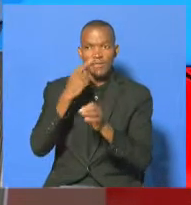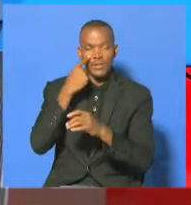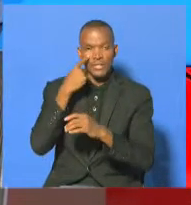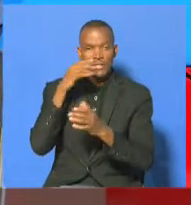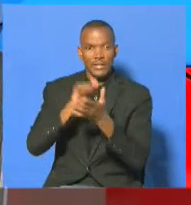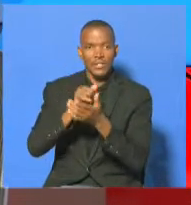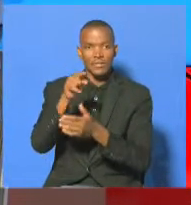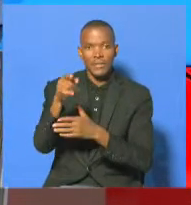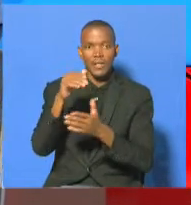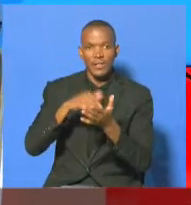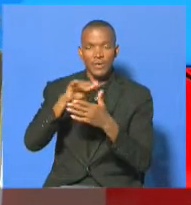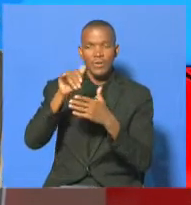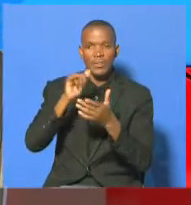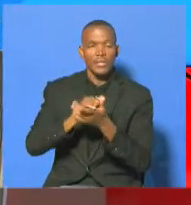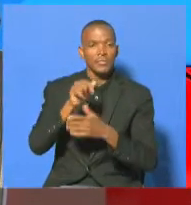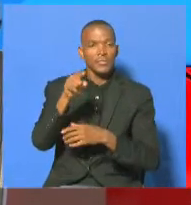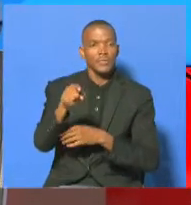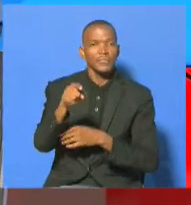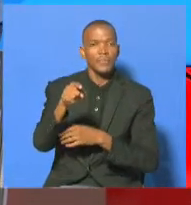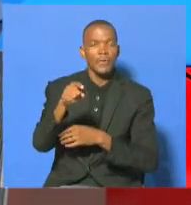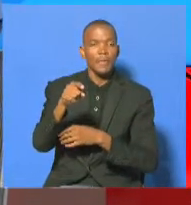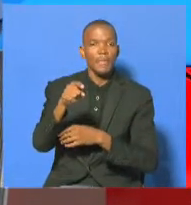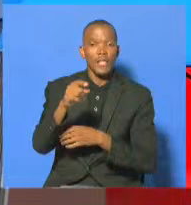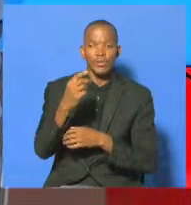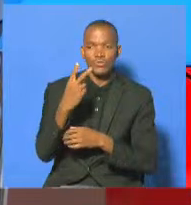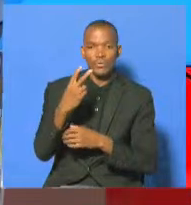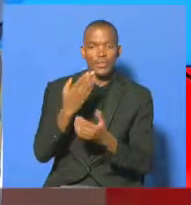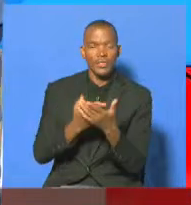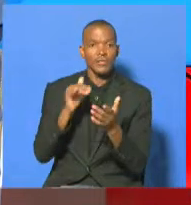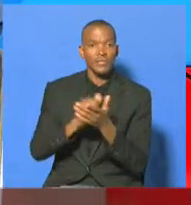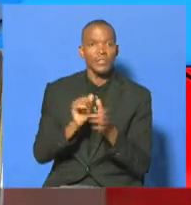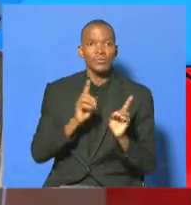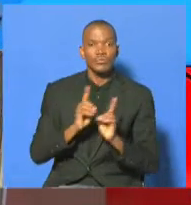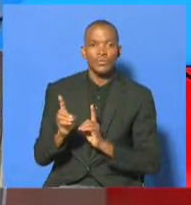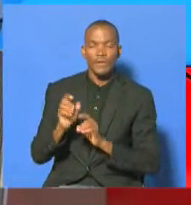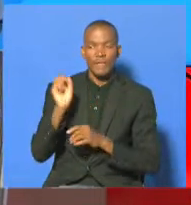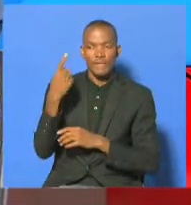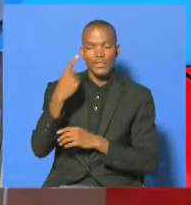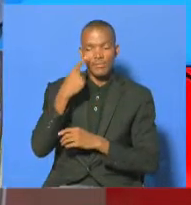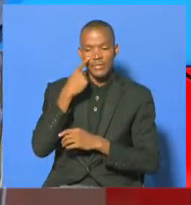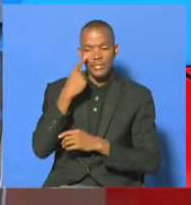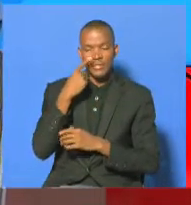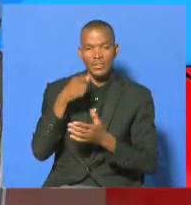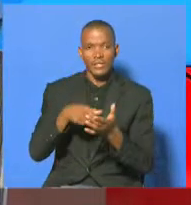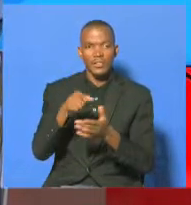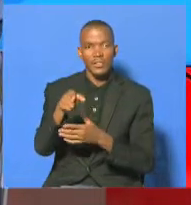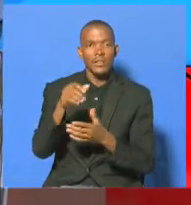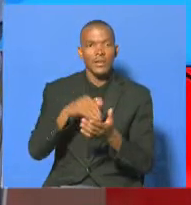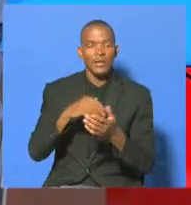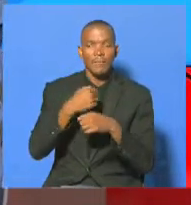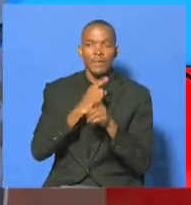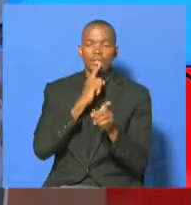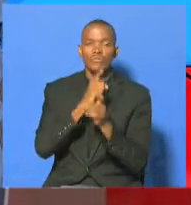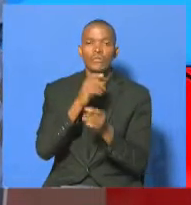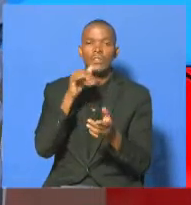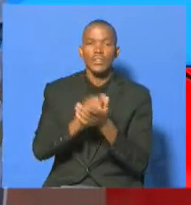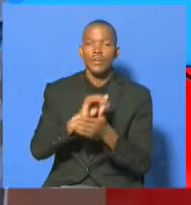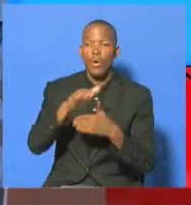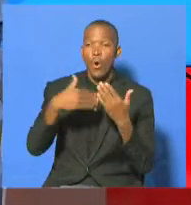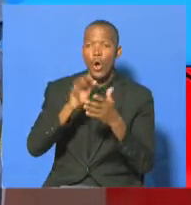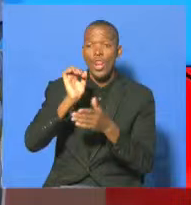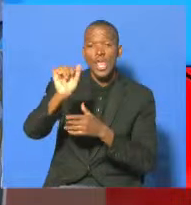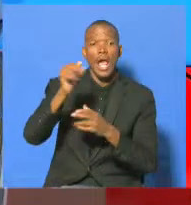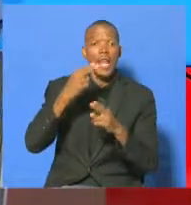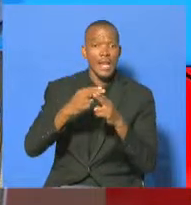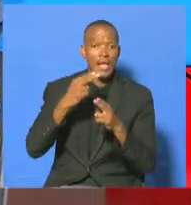e thathoba o dira di trose pedi mo go yone santa ke go seka seka le go thoma misa gore maina a gagwe ja ka i kwiristi